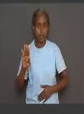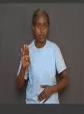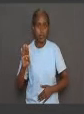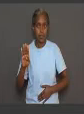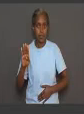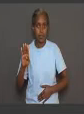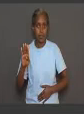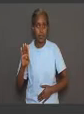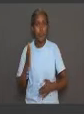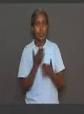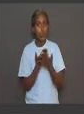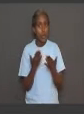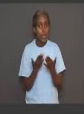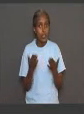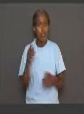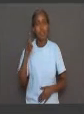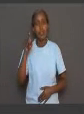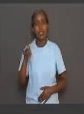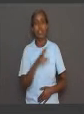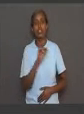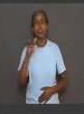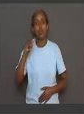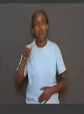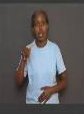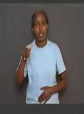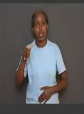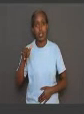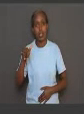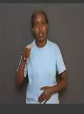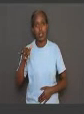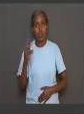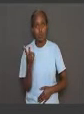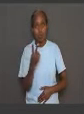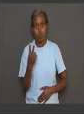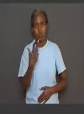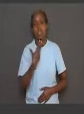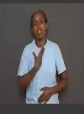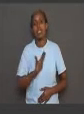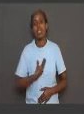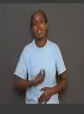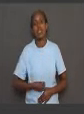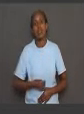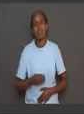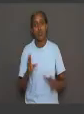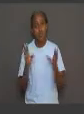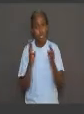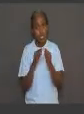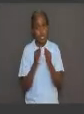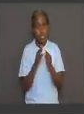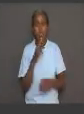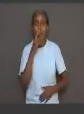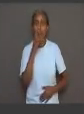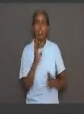b, where x and y are both elements of the set